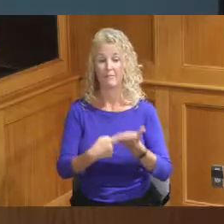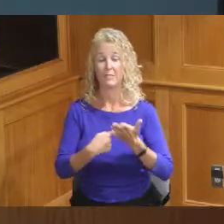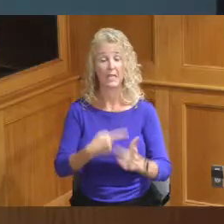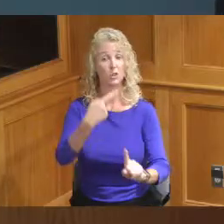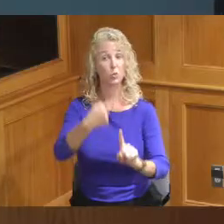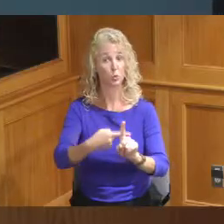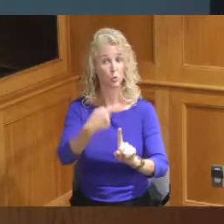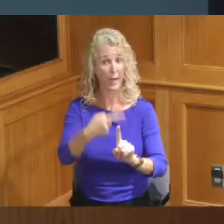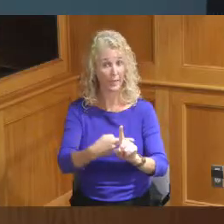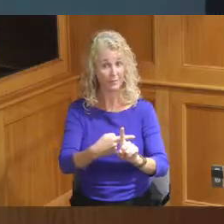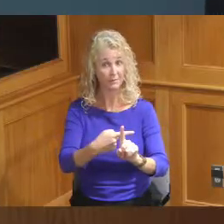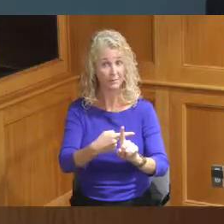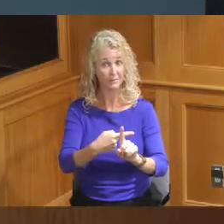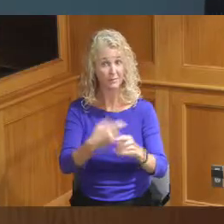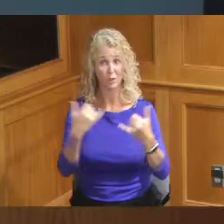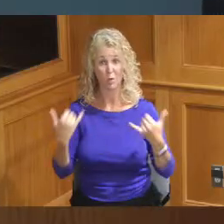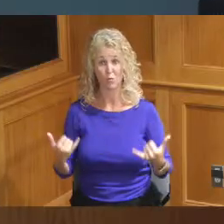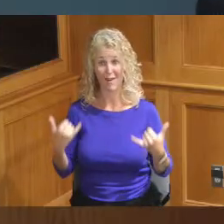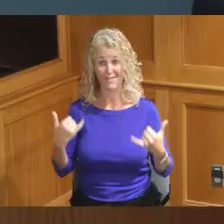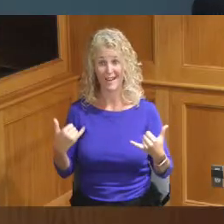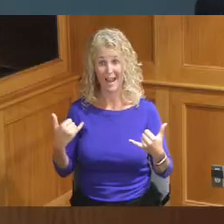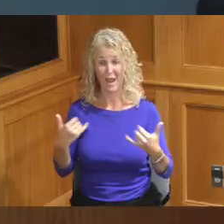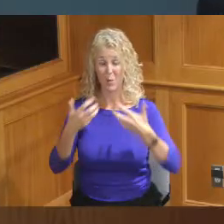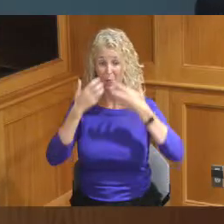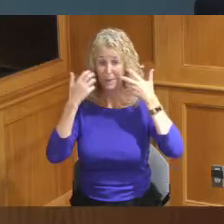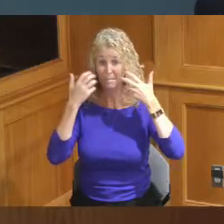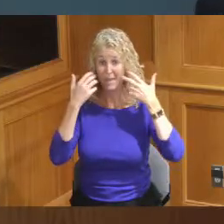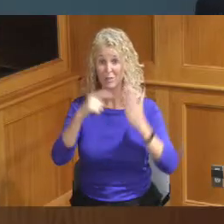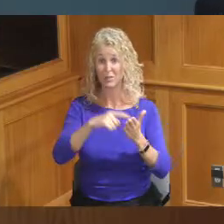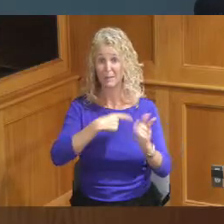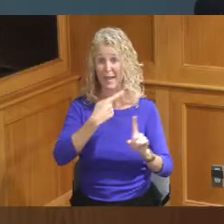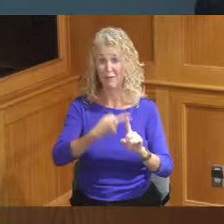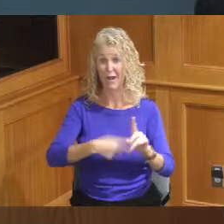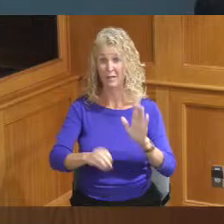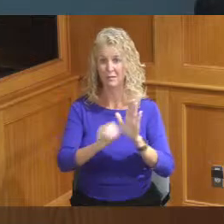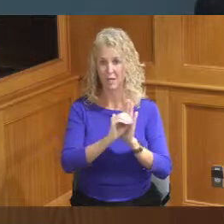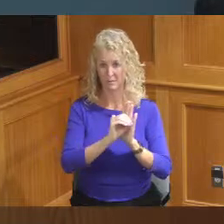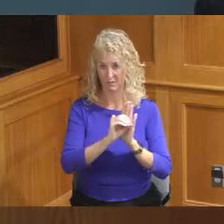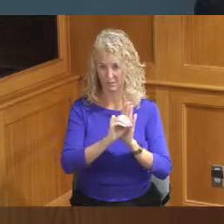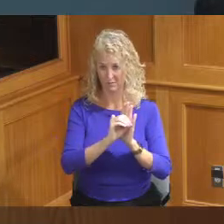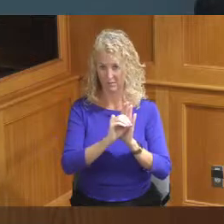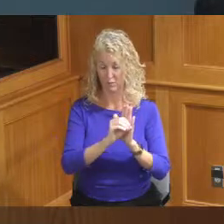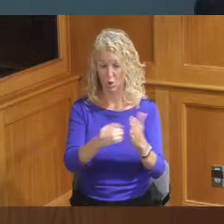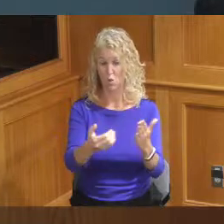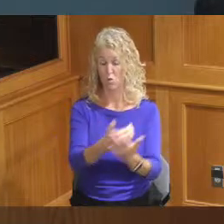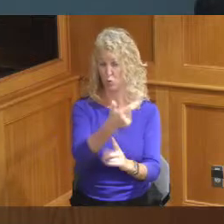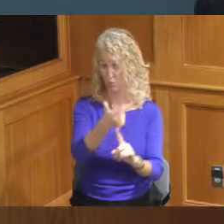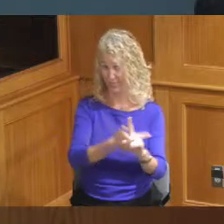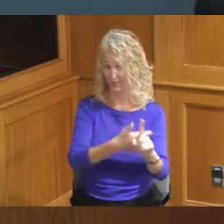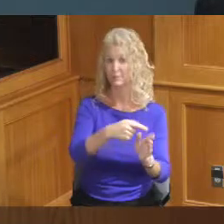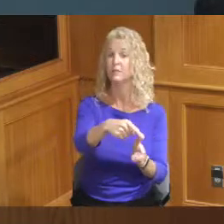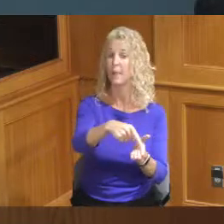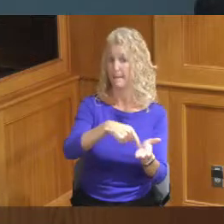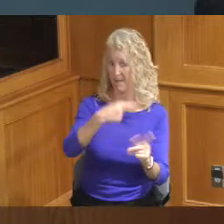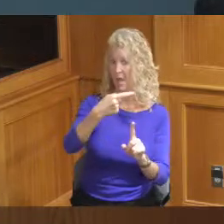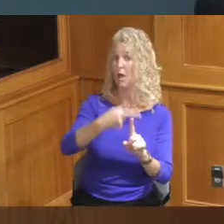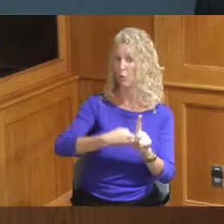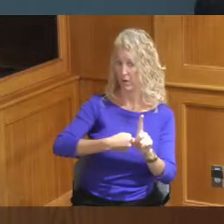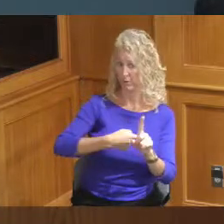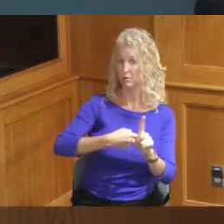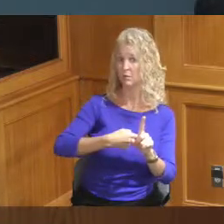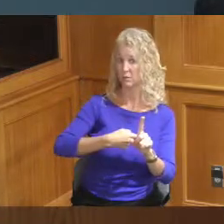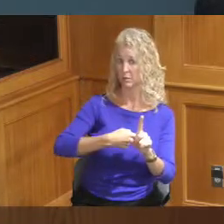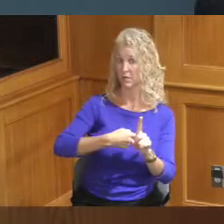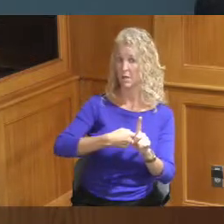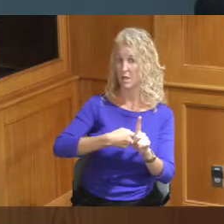rent. The Bengals currently, they have in the past, but are currently not paying rent. Under the new lease, they do. And it